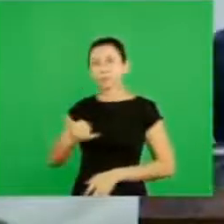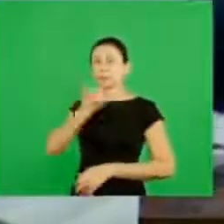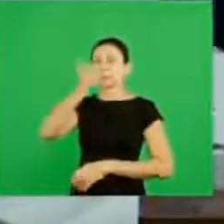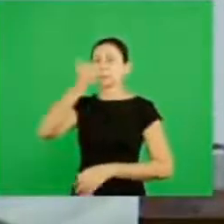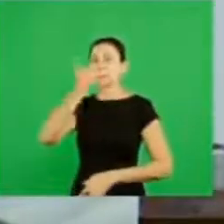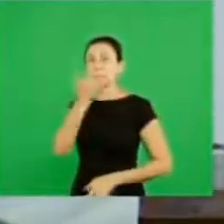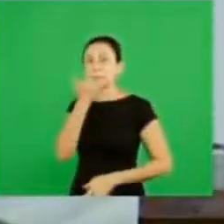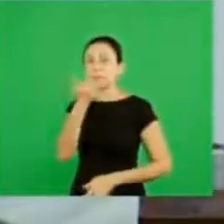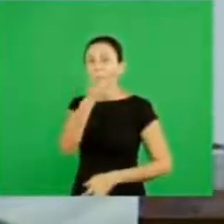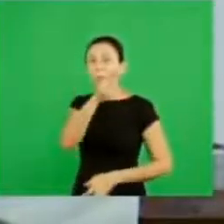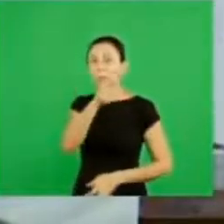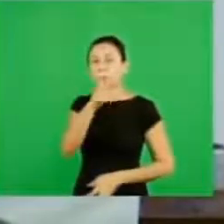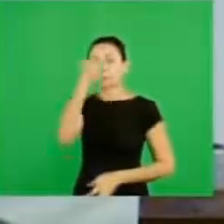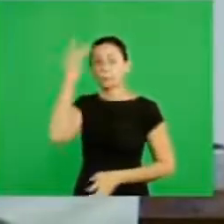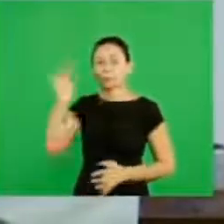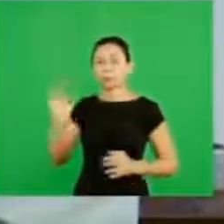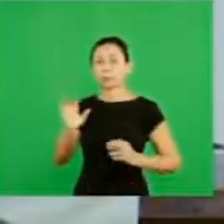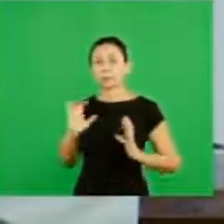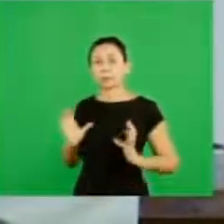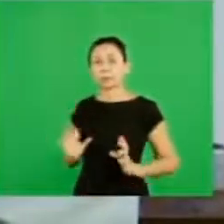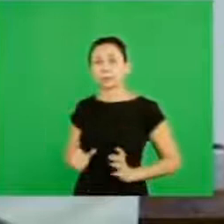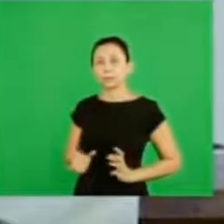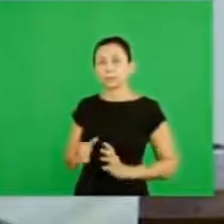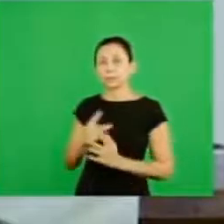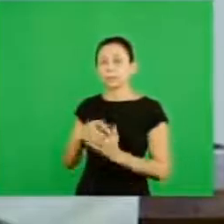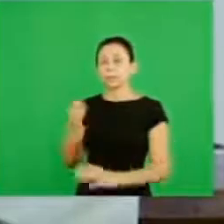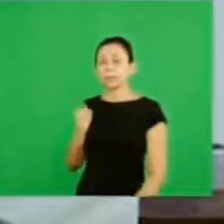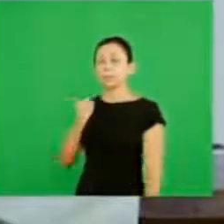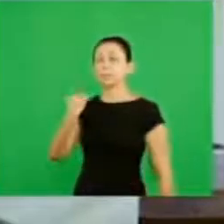was in a group of people when he was